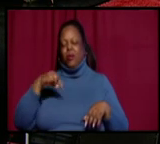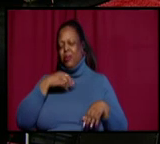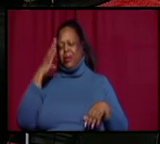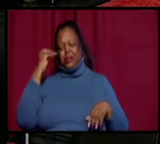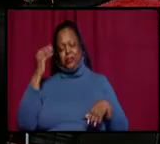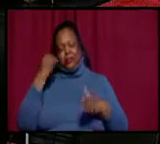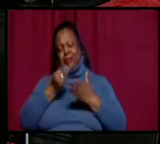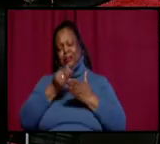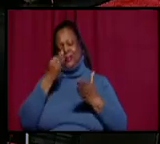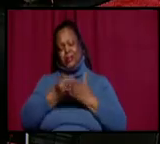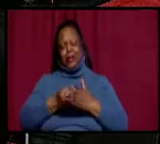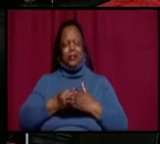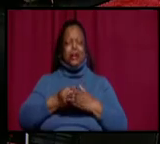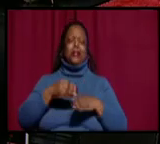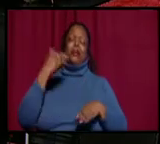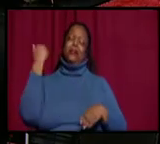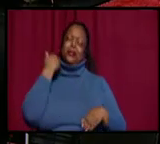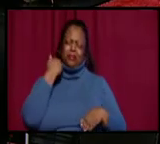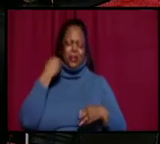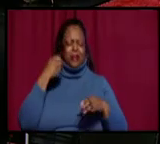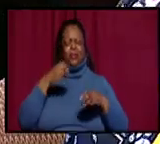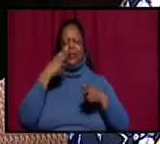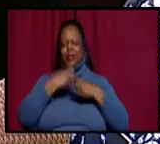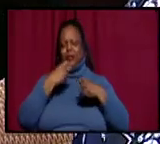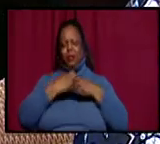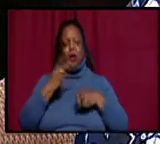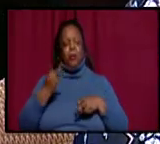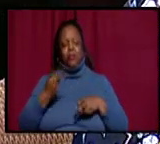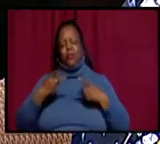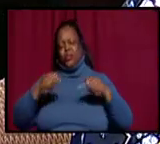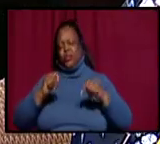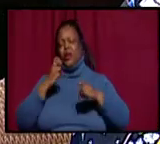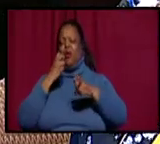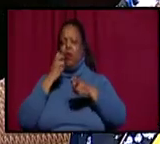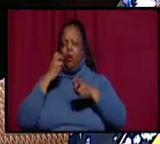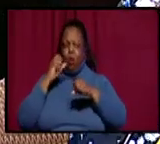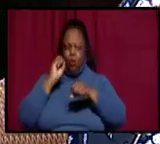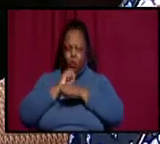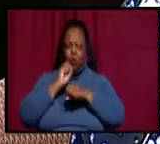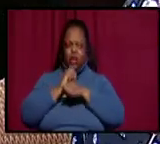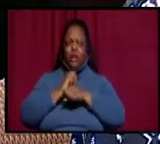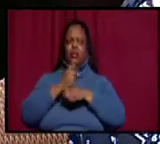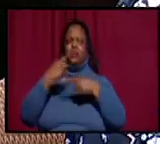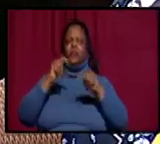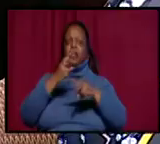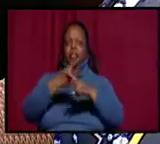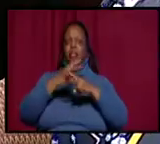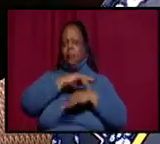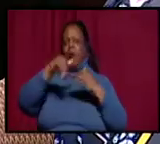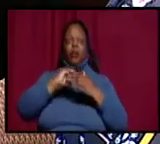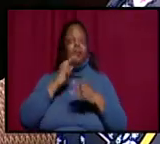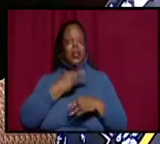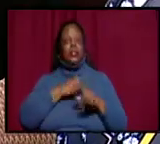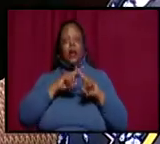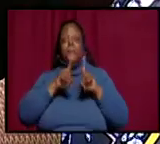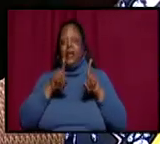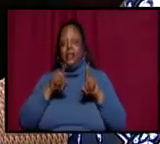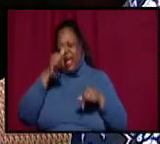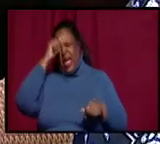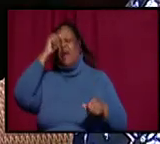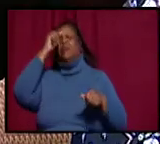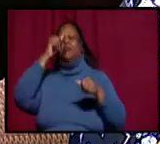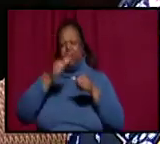tough times. They were working very hard to take care of the four of us. And